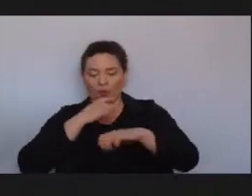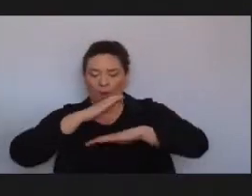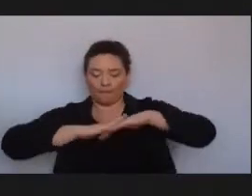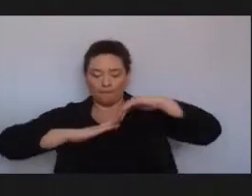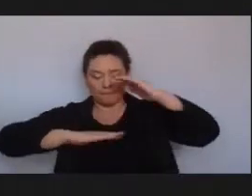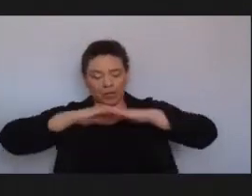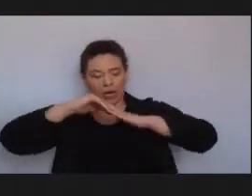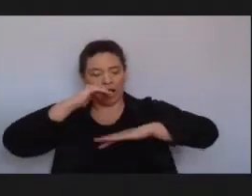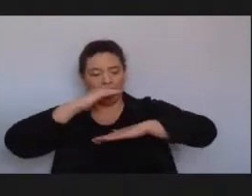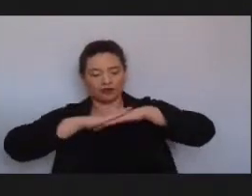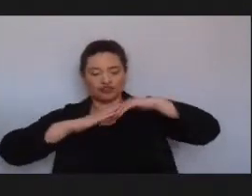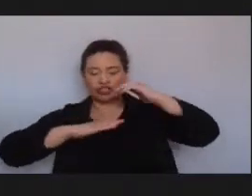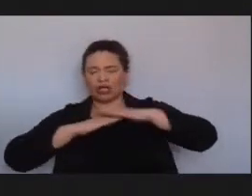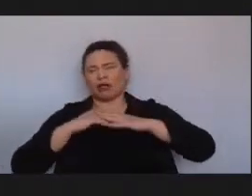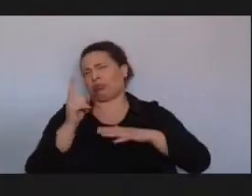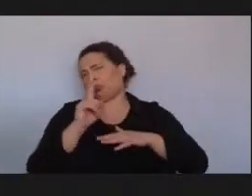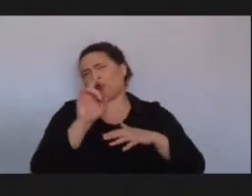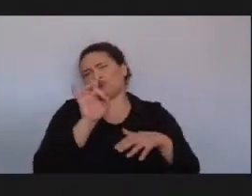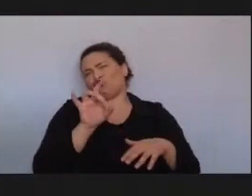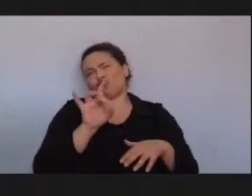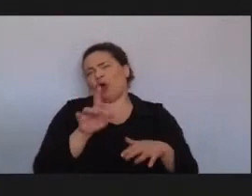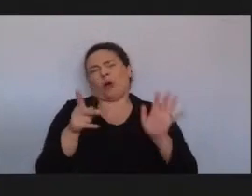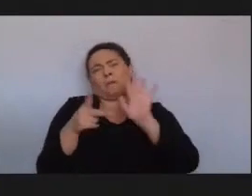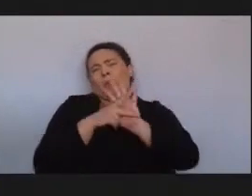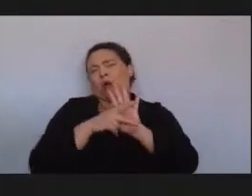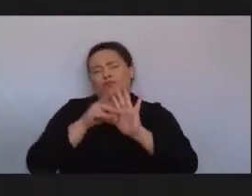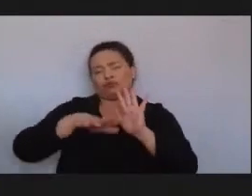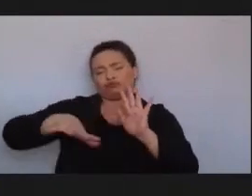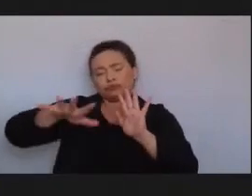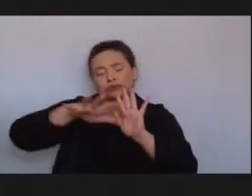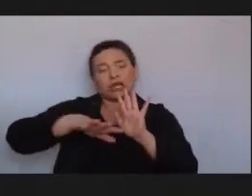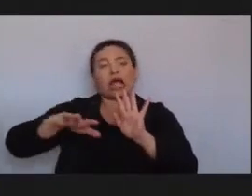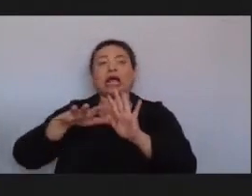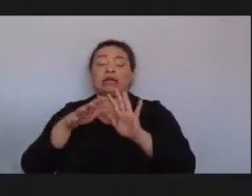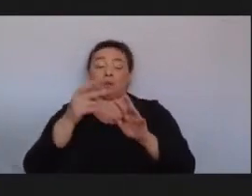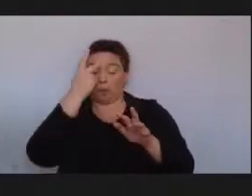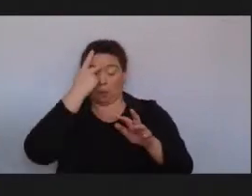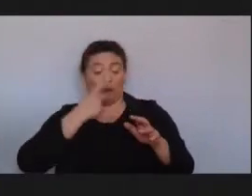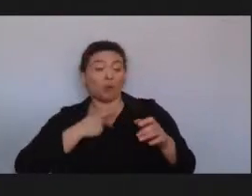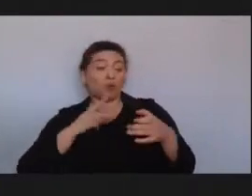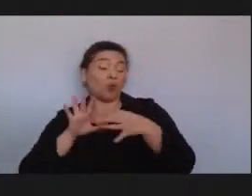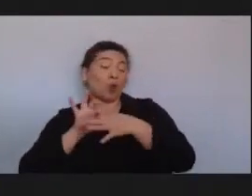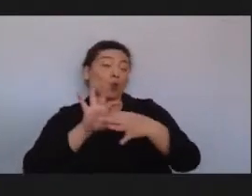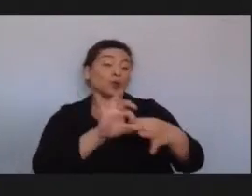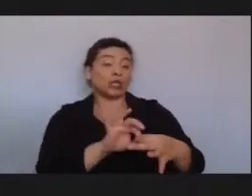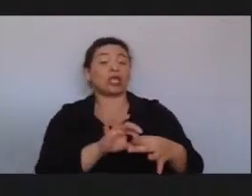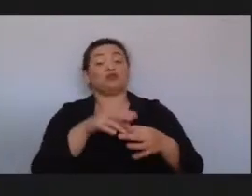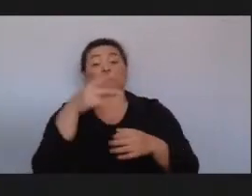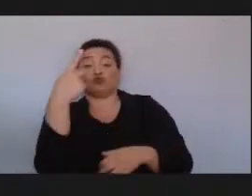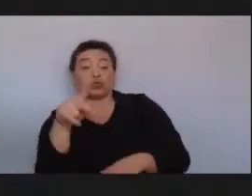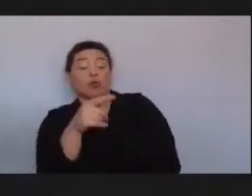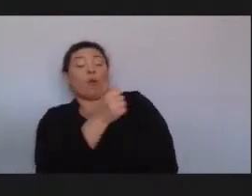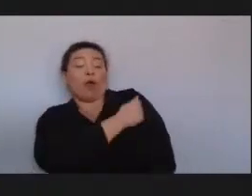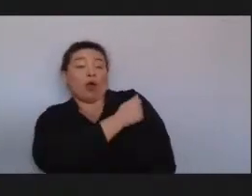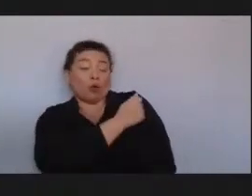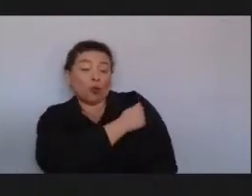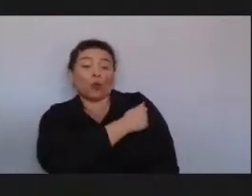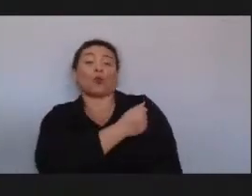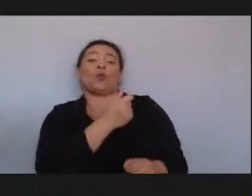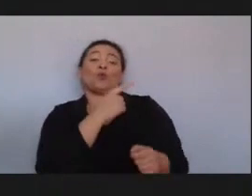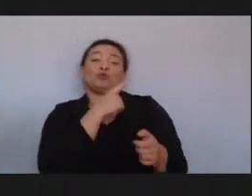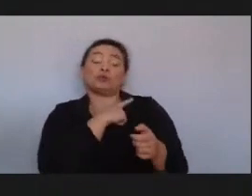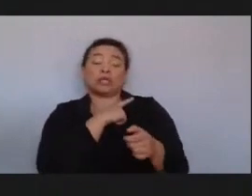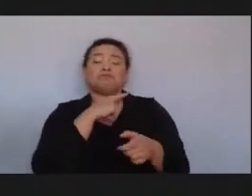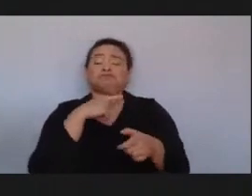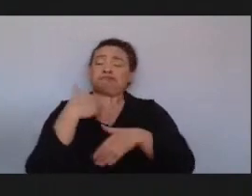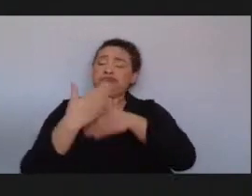need in your circumstances with your students in your teaching and learning context, and how you can